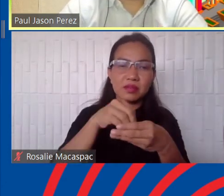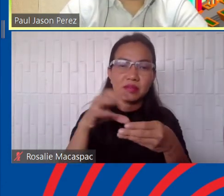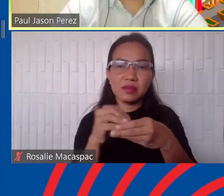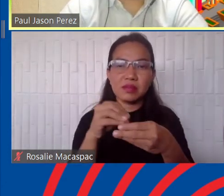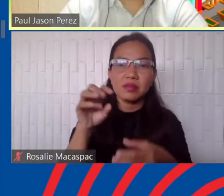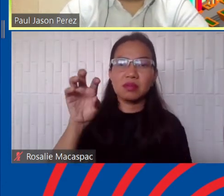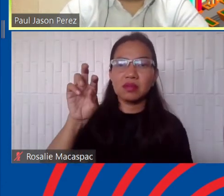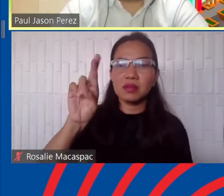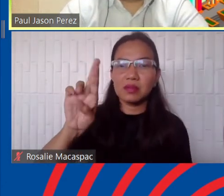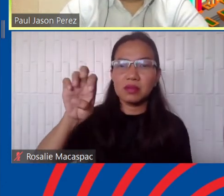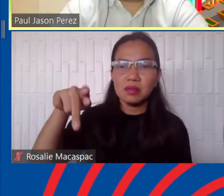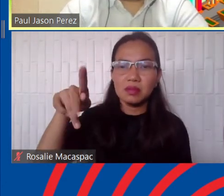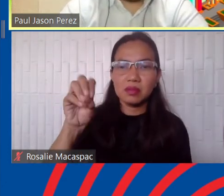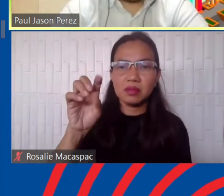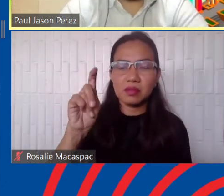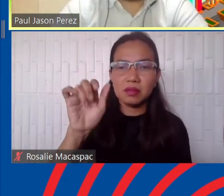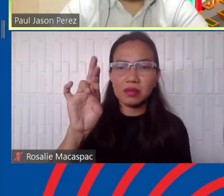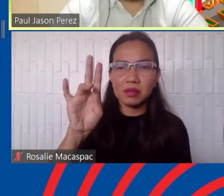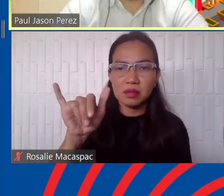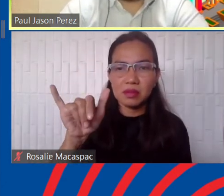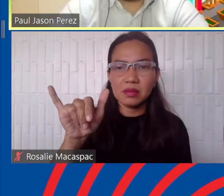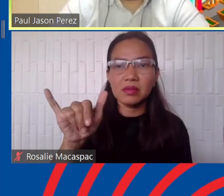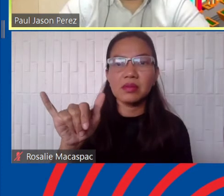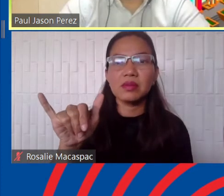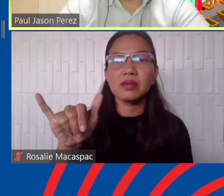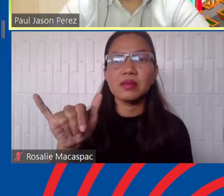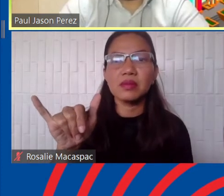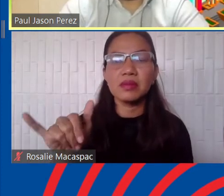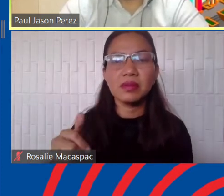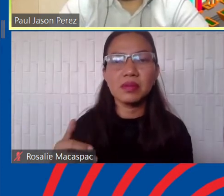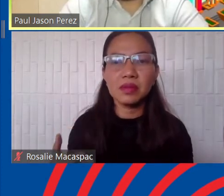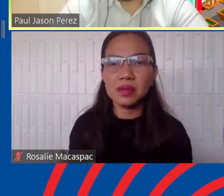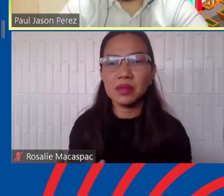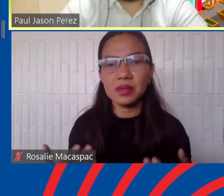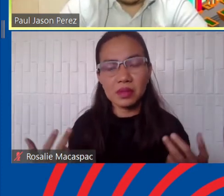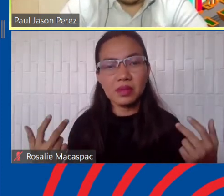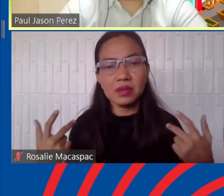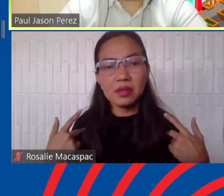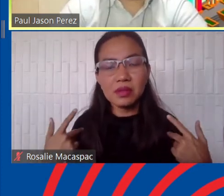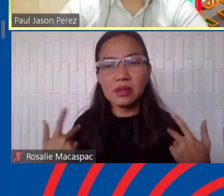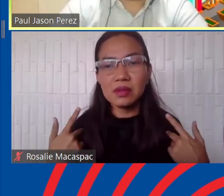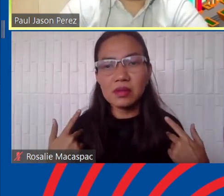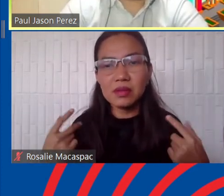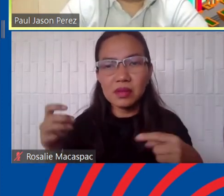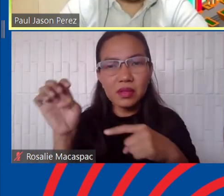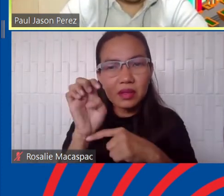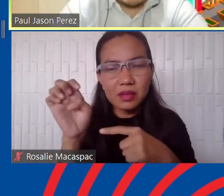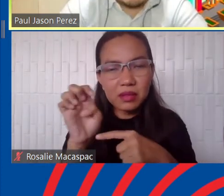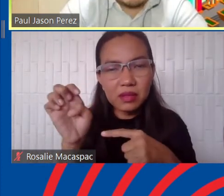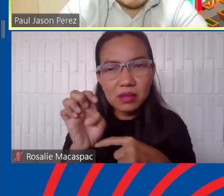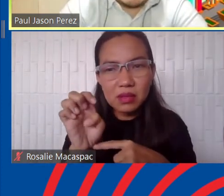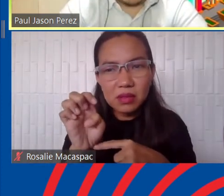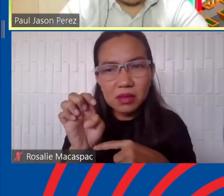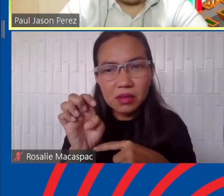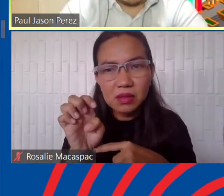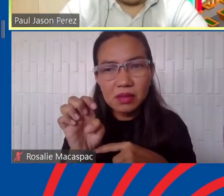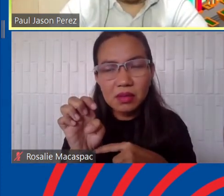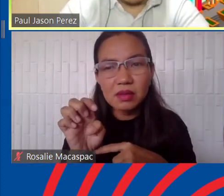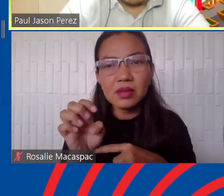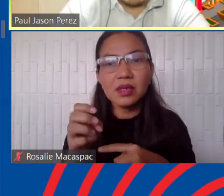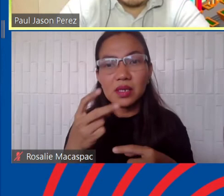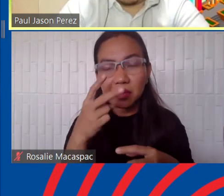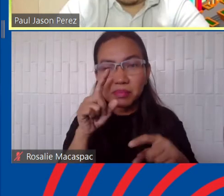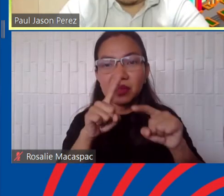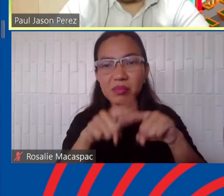that there are actually so many data repositories out there. And if we're just depending on a